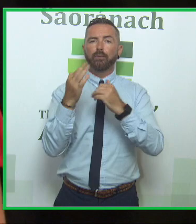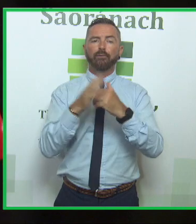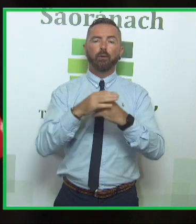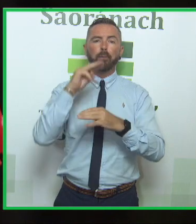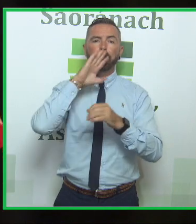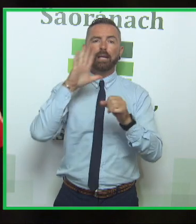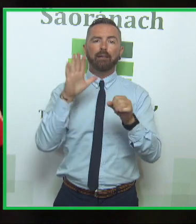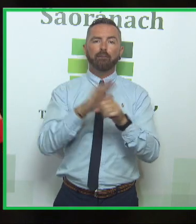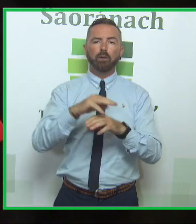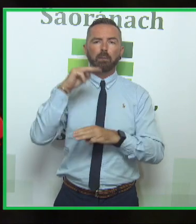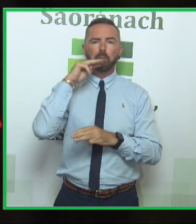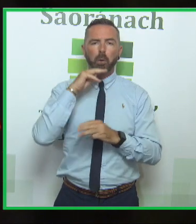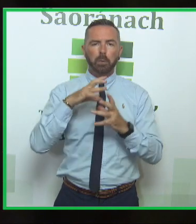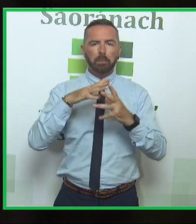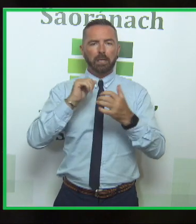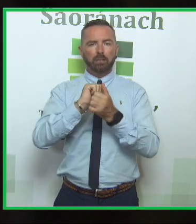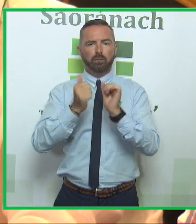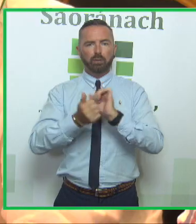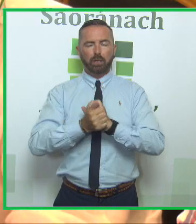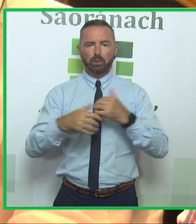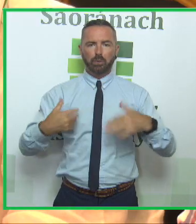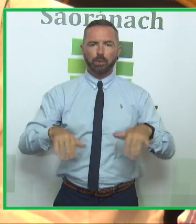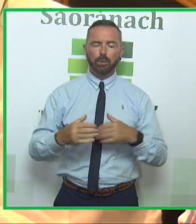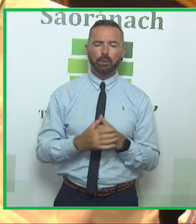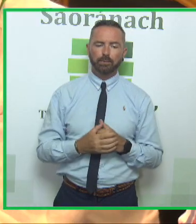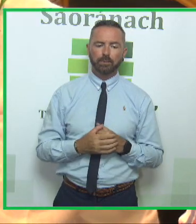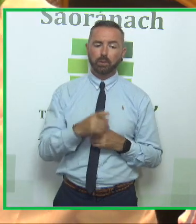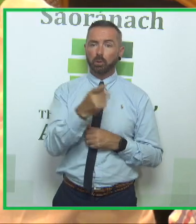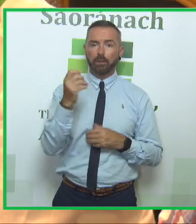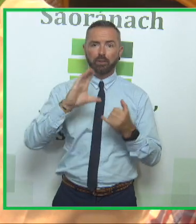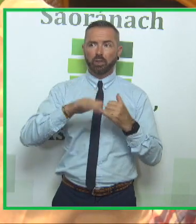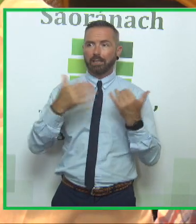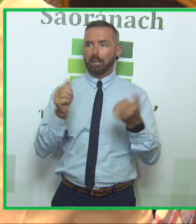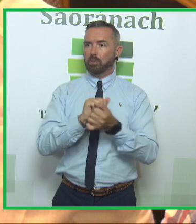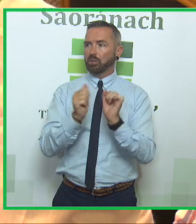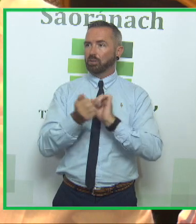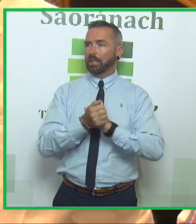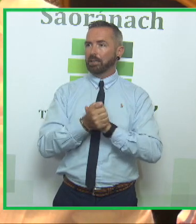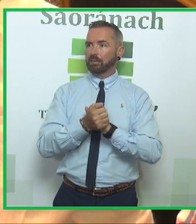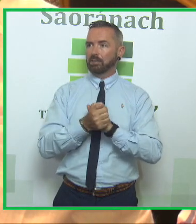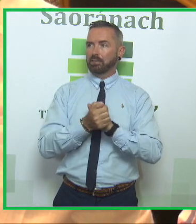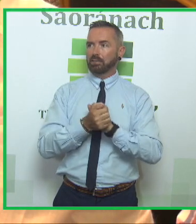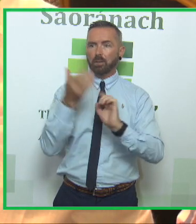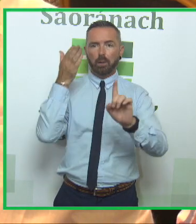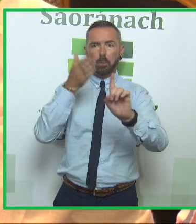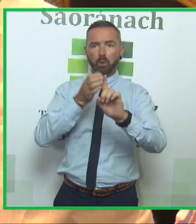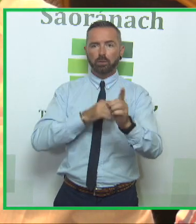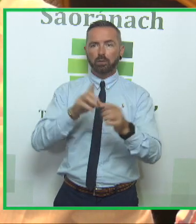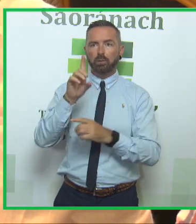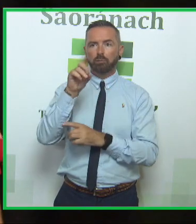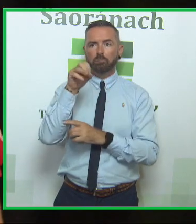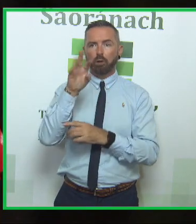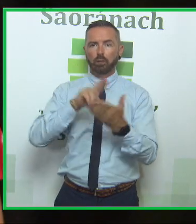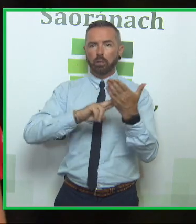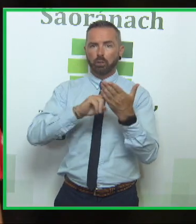actually really influence policy and change how we approach drug use in this country, and be allies for people who use drugs and